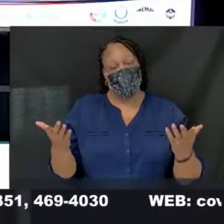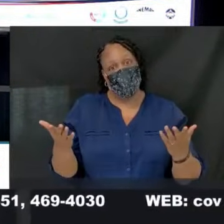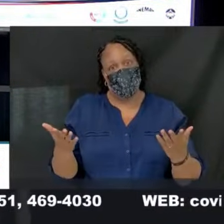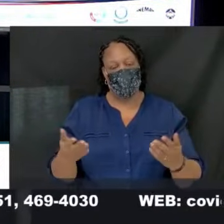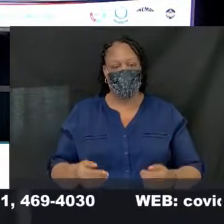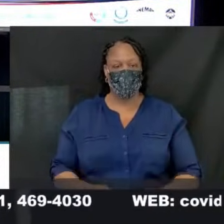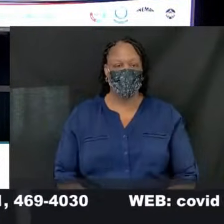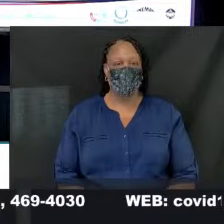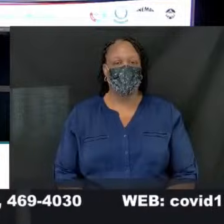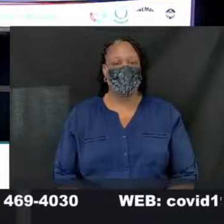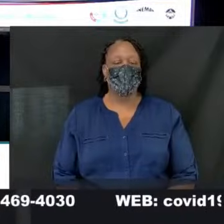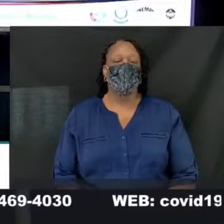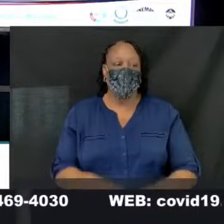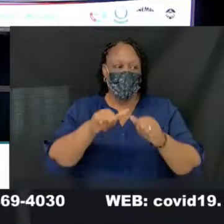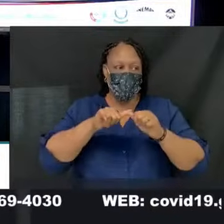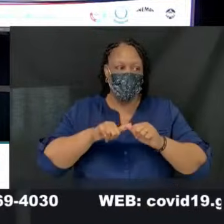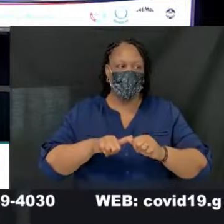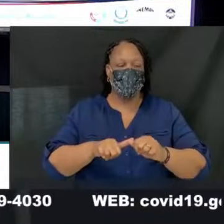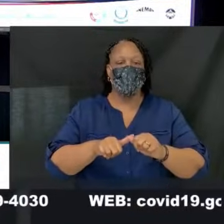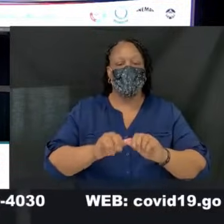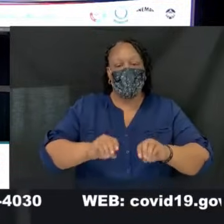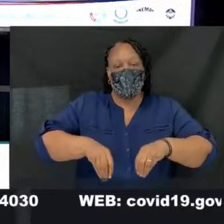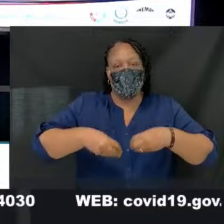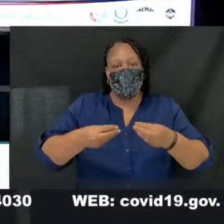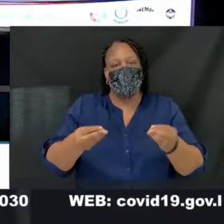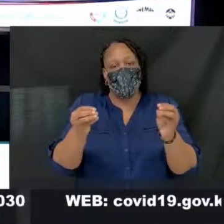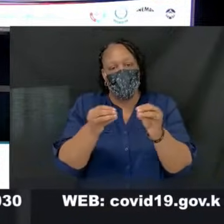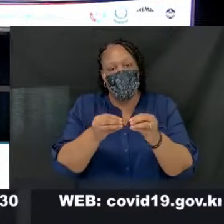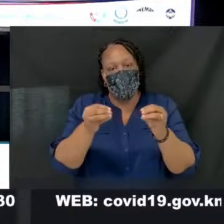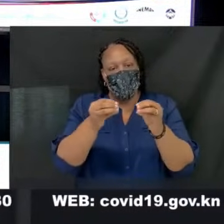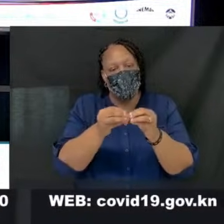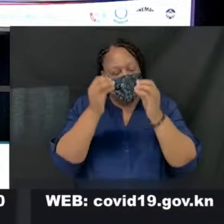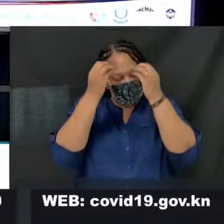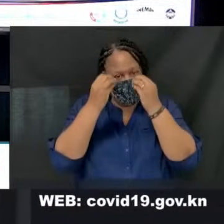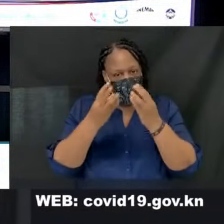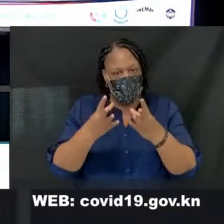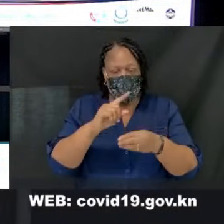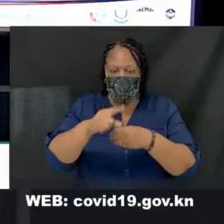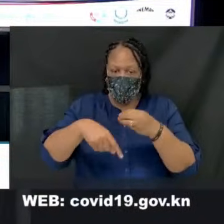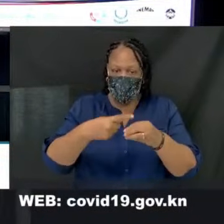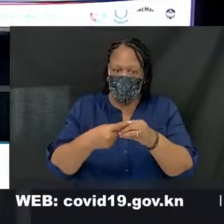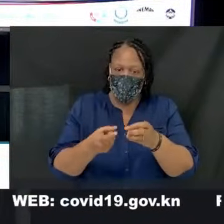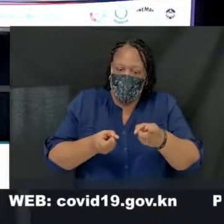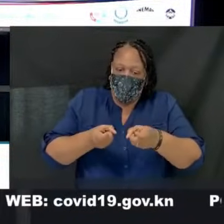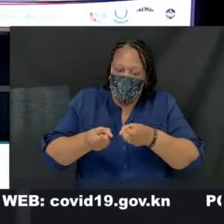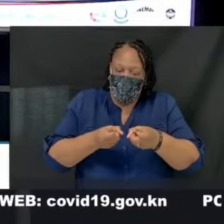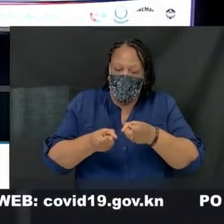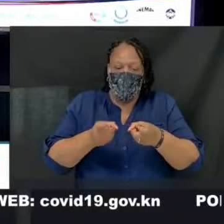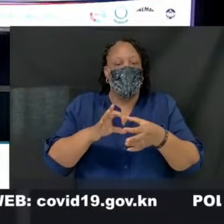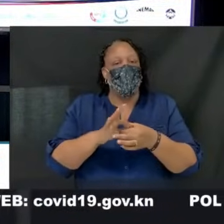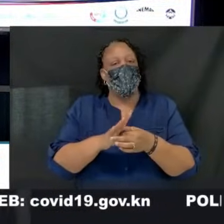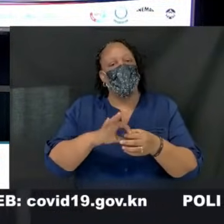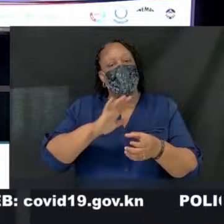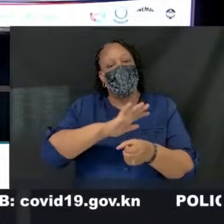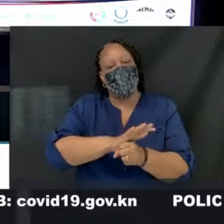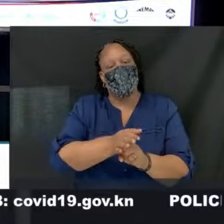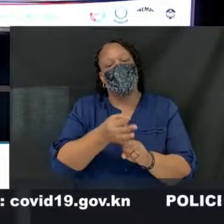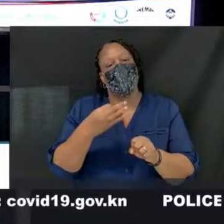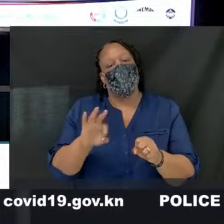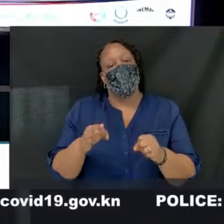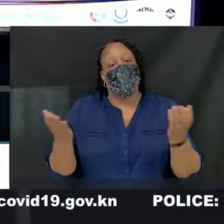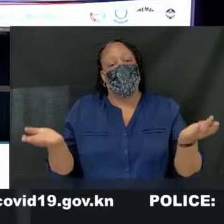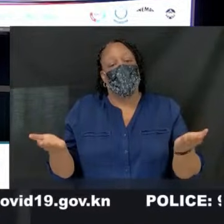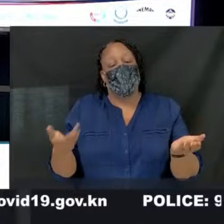continue to update you on the management of the pandemic here in the Federation of St. Kitts